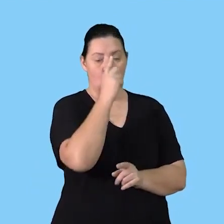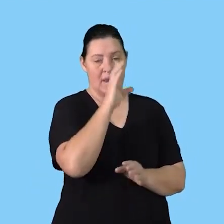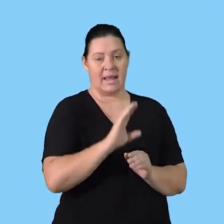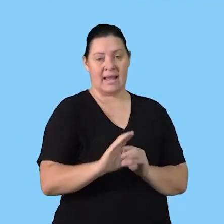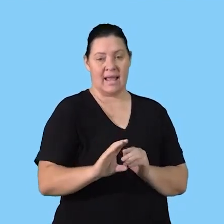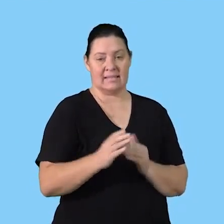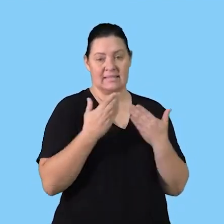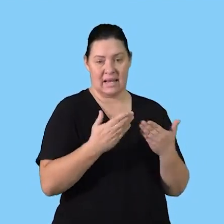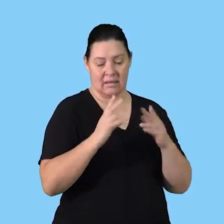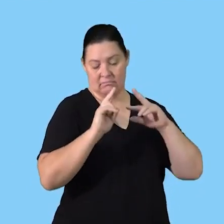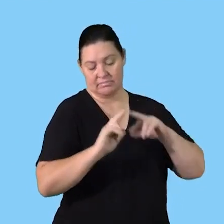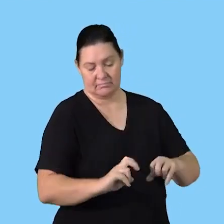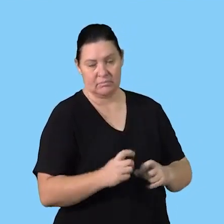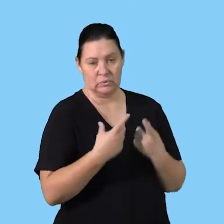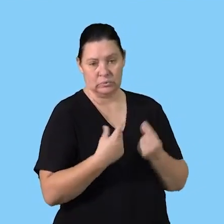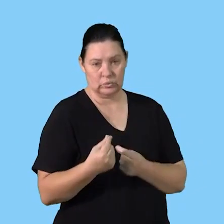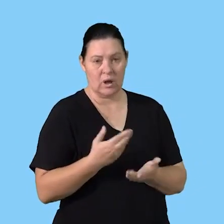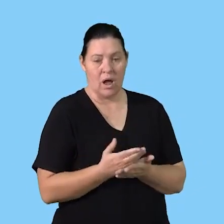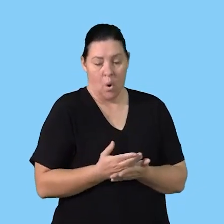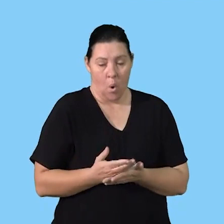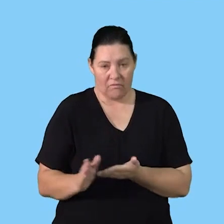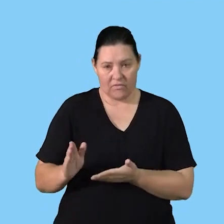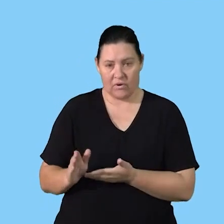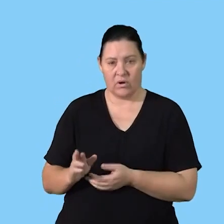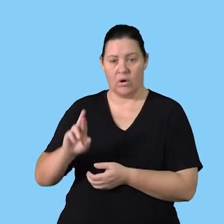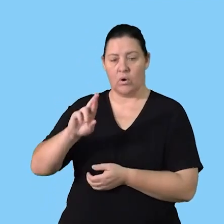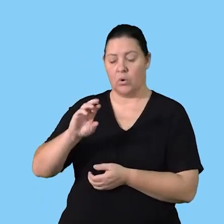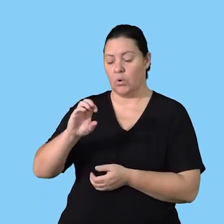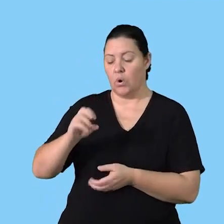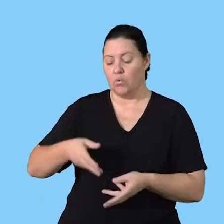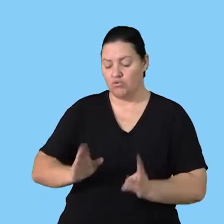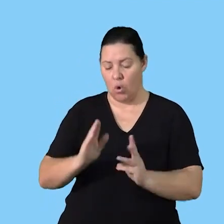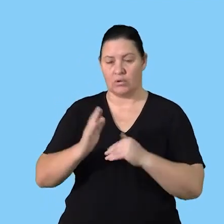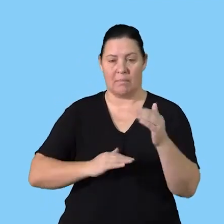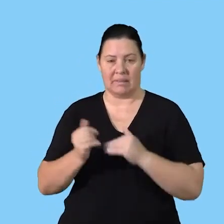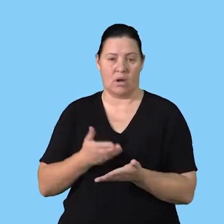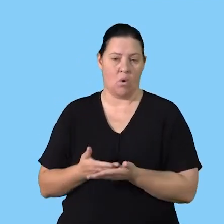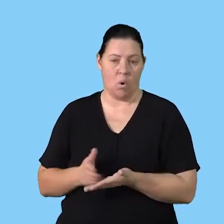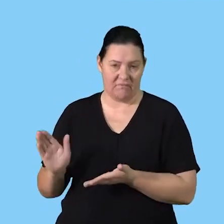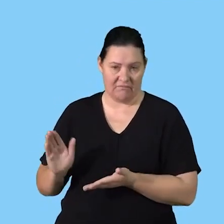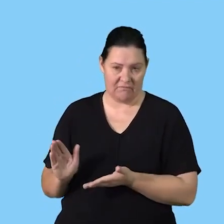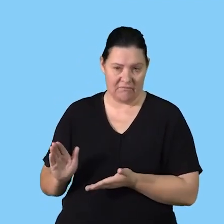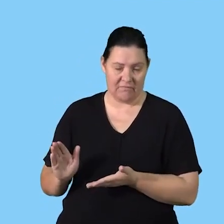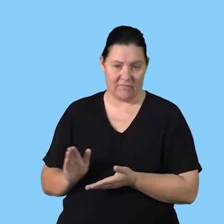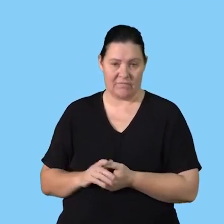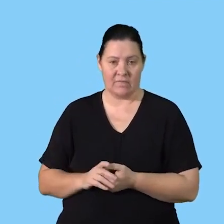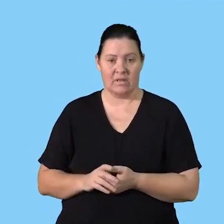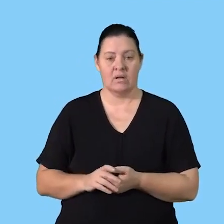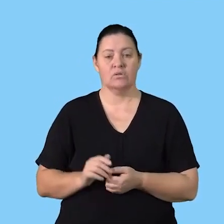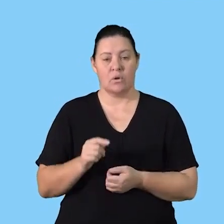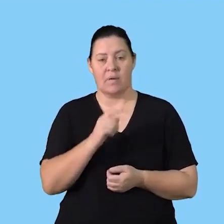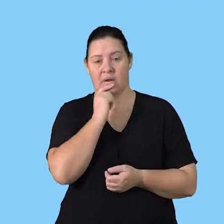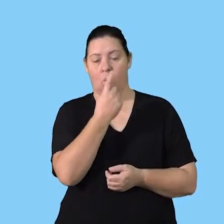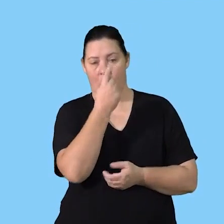study will be covered. This case study that has been removed is road building. So it means they will be doing